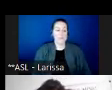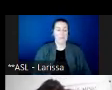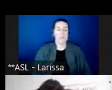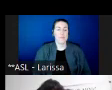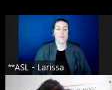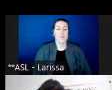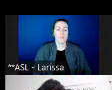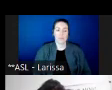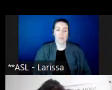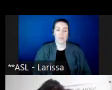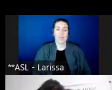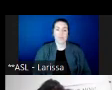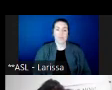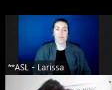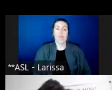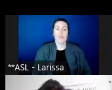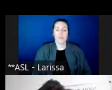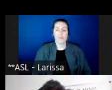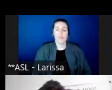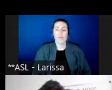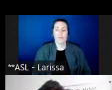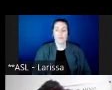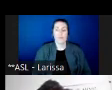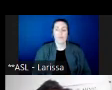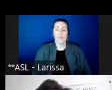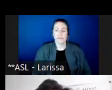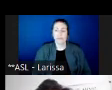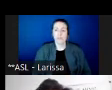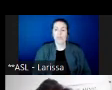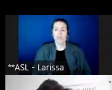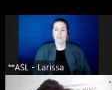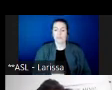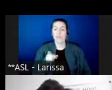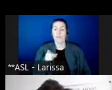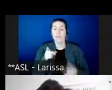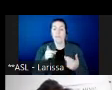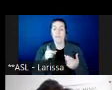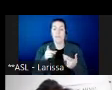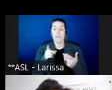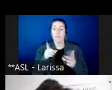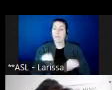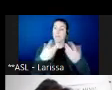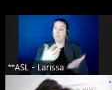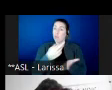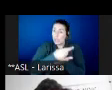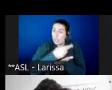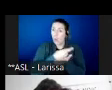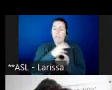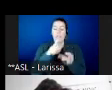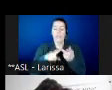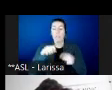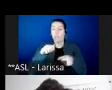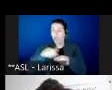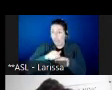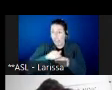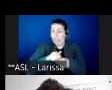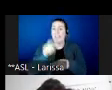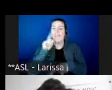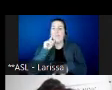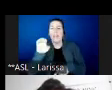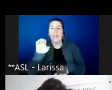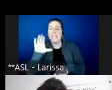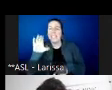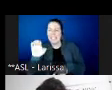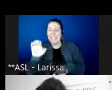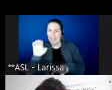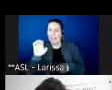making progress by having resources and training available for early childcare